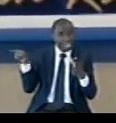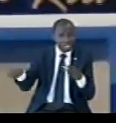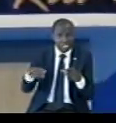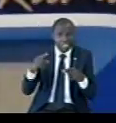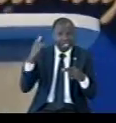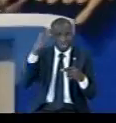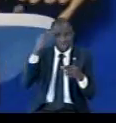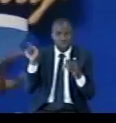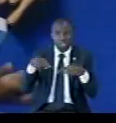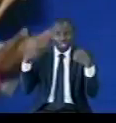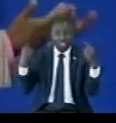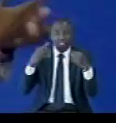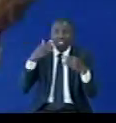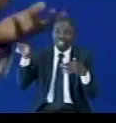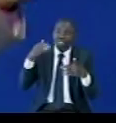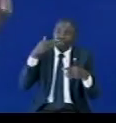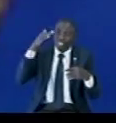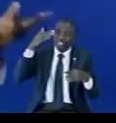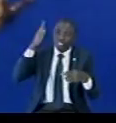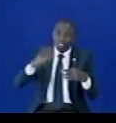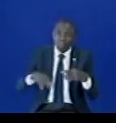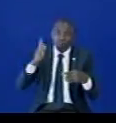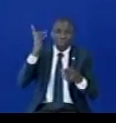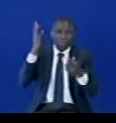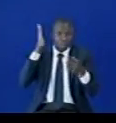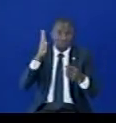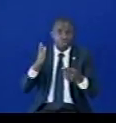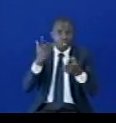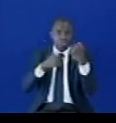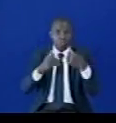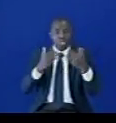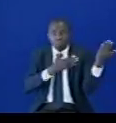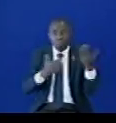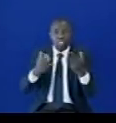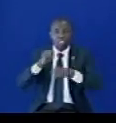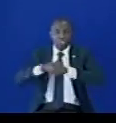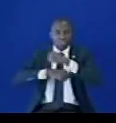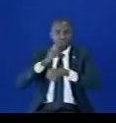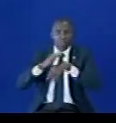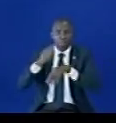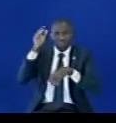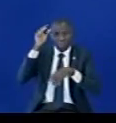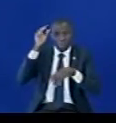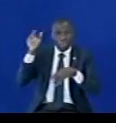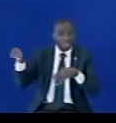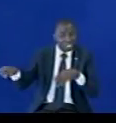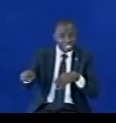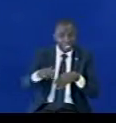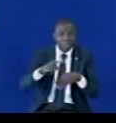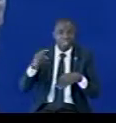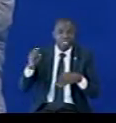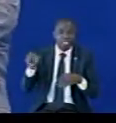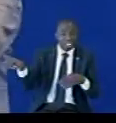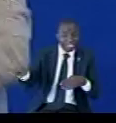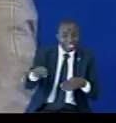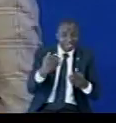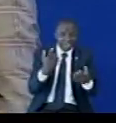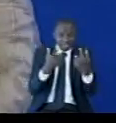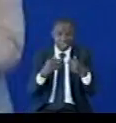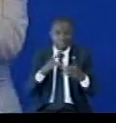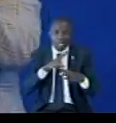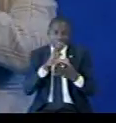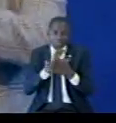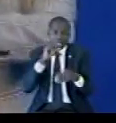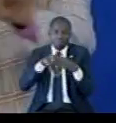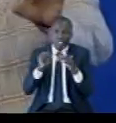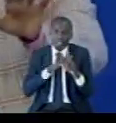their evil will bring suffering upon them, they came and they believed in the